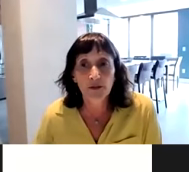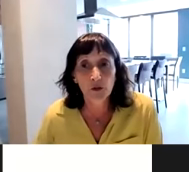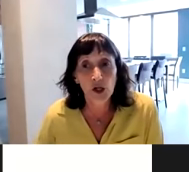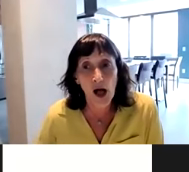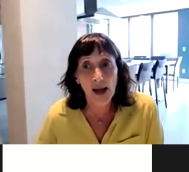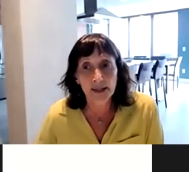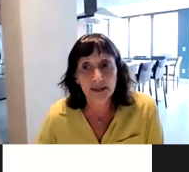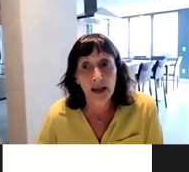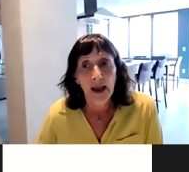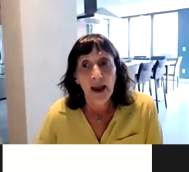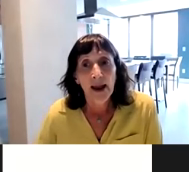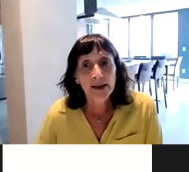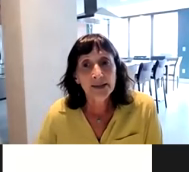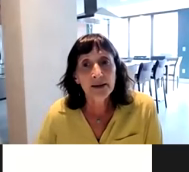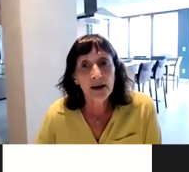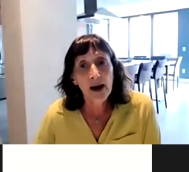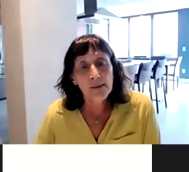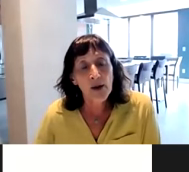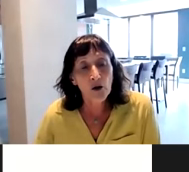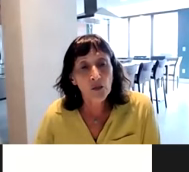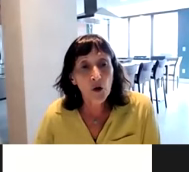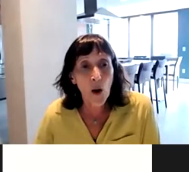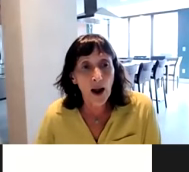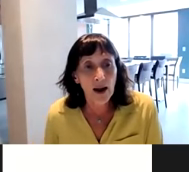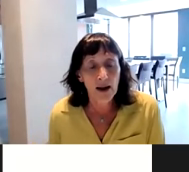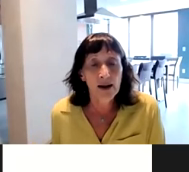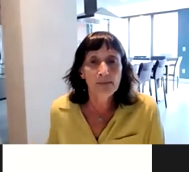successfully with your clients. And